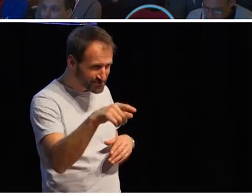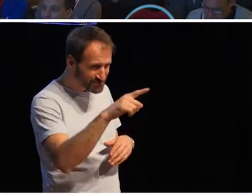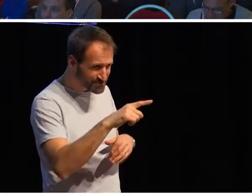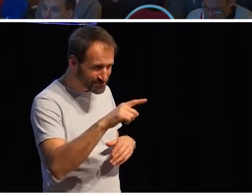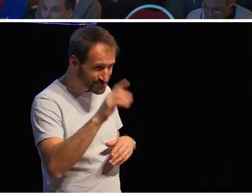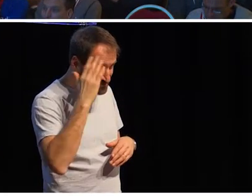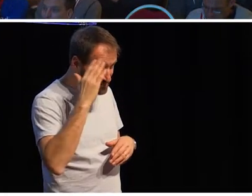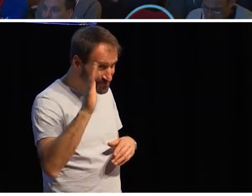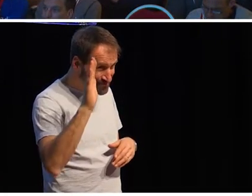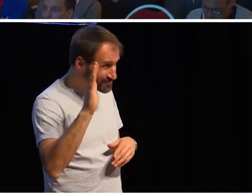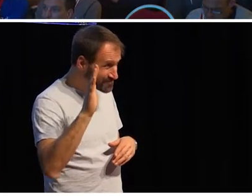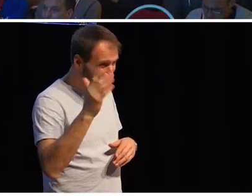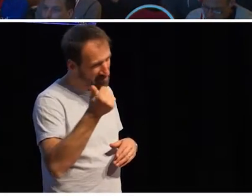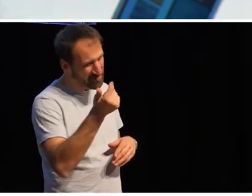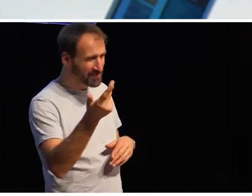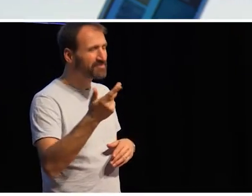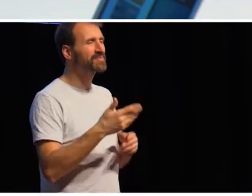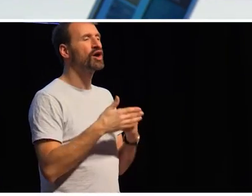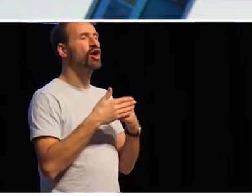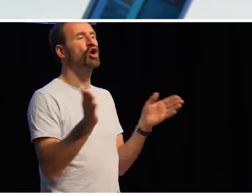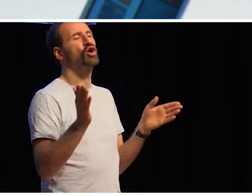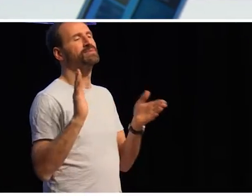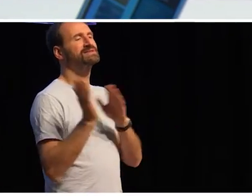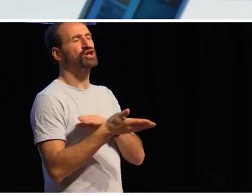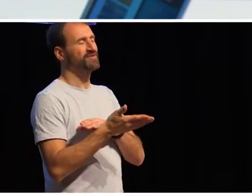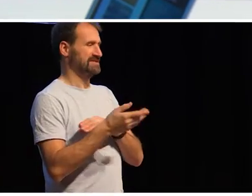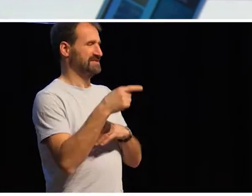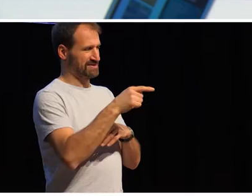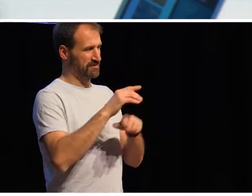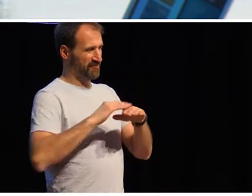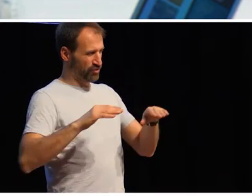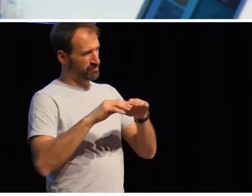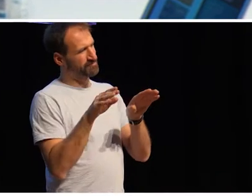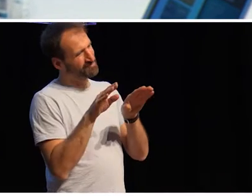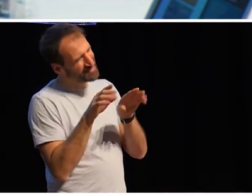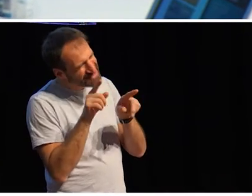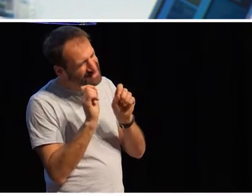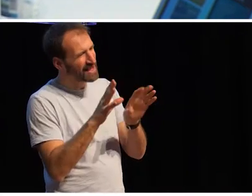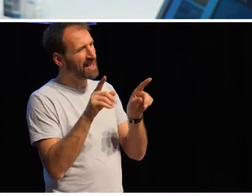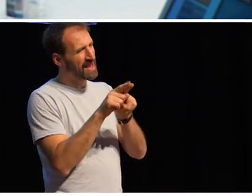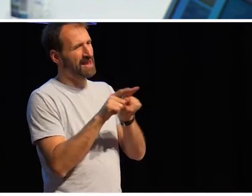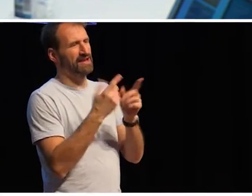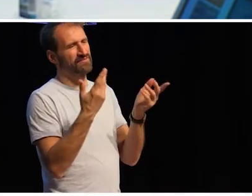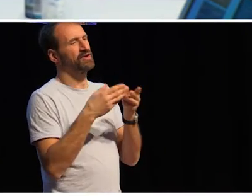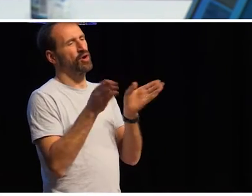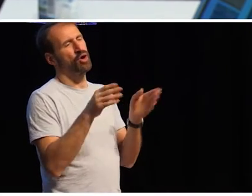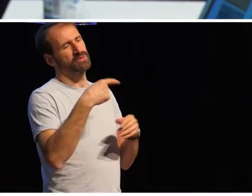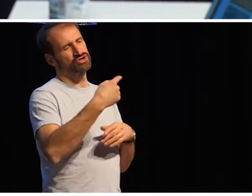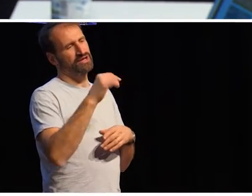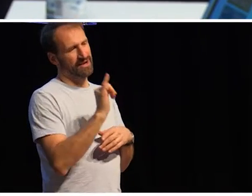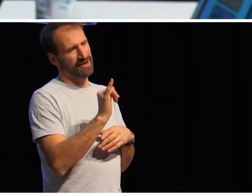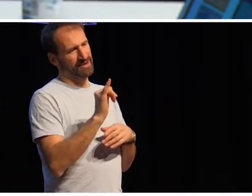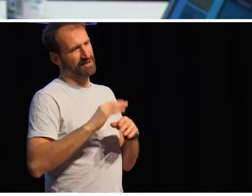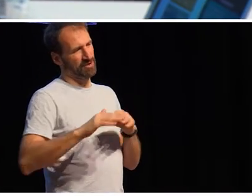A few. Basically, Open Service Platform is very similar to OSGI, but for C++ native applications.